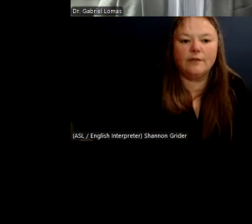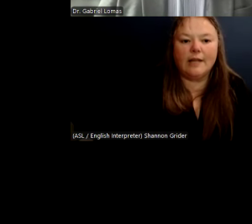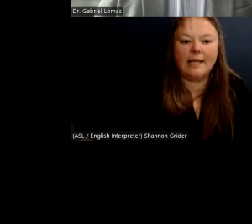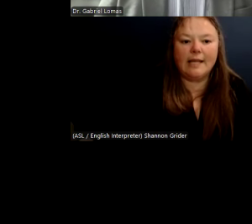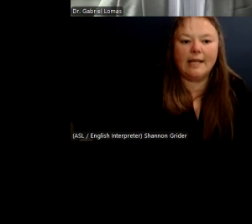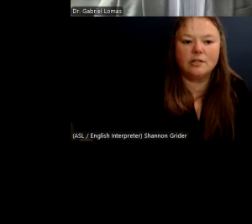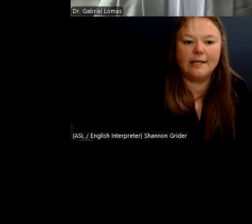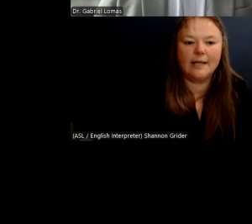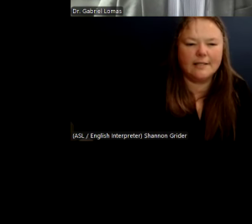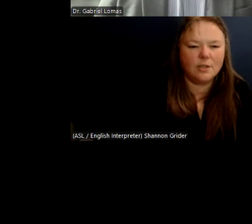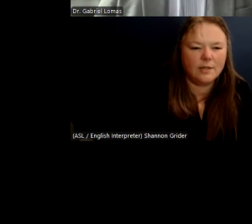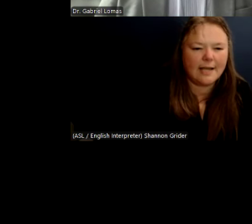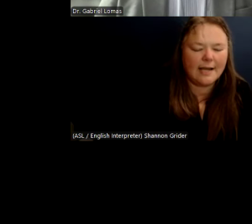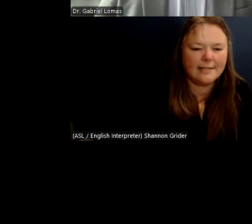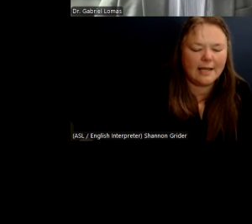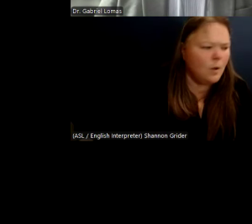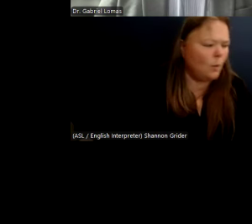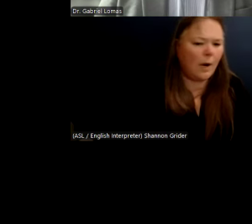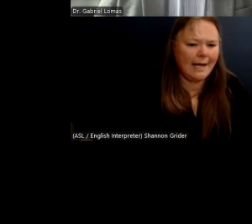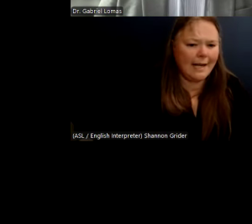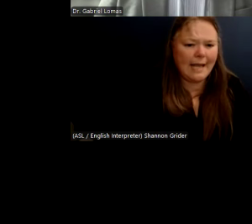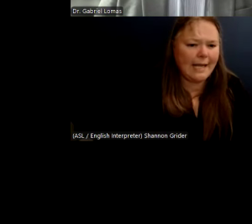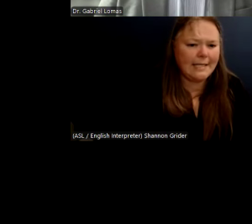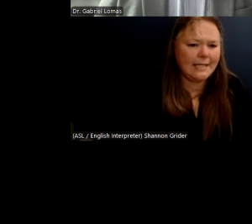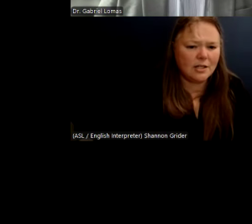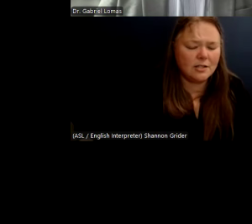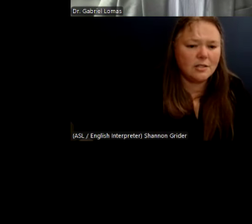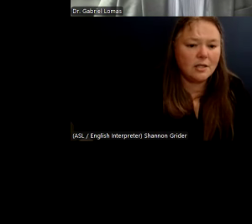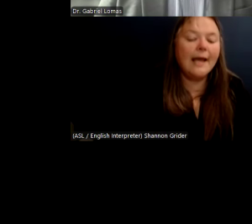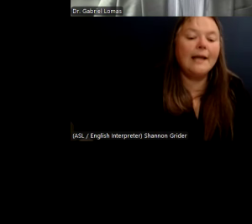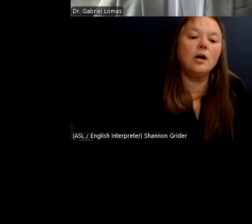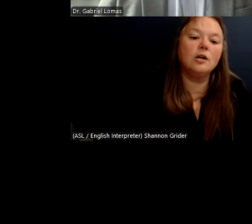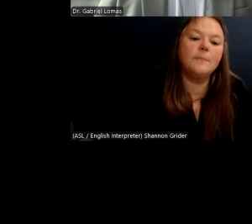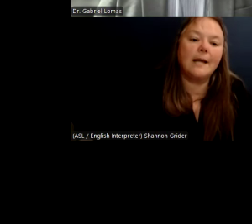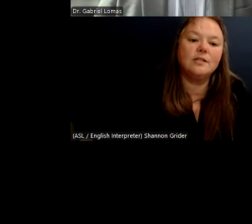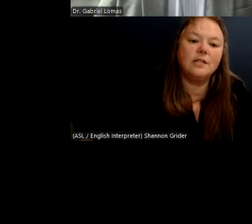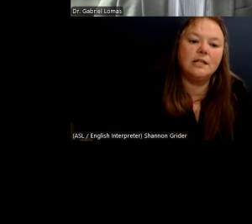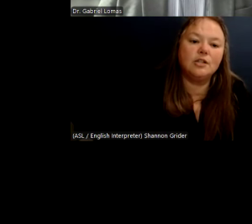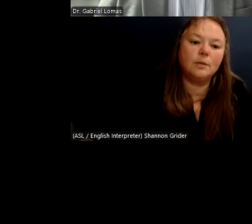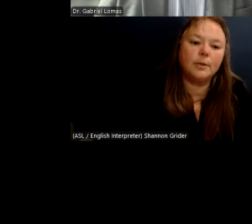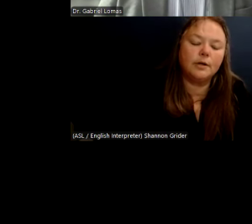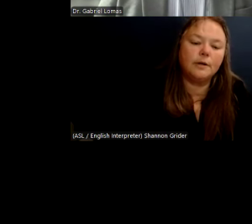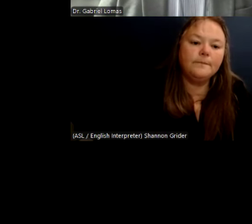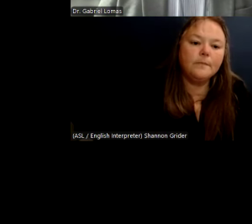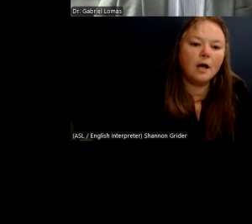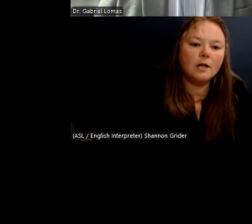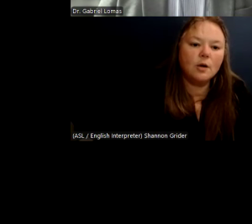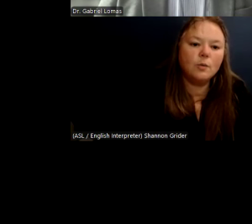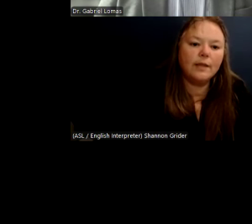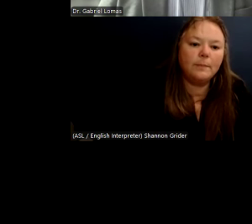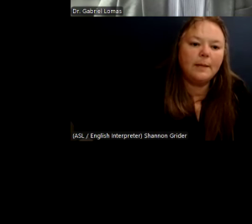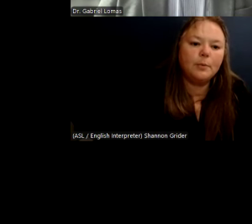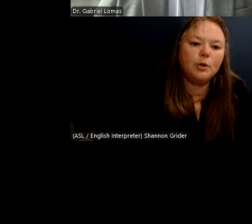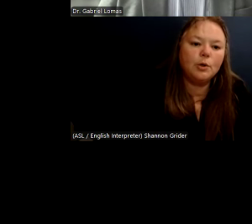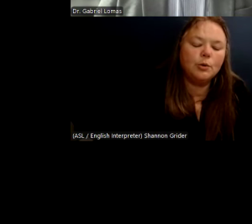for clarification or anything. And so this guy is like, why did I get 80 years? And it all goes back to the interpreter. Also,